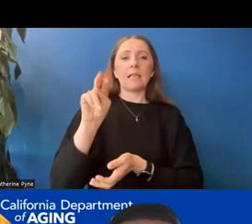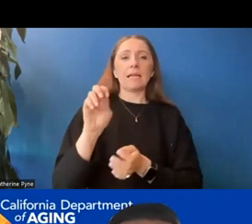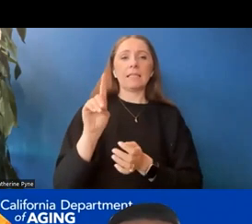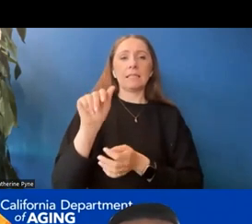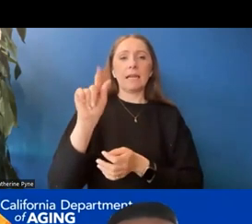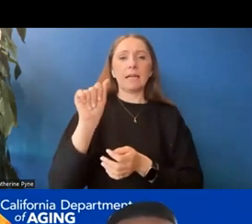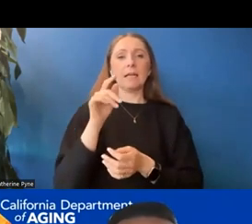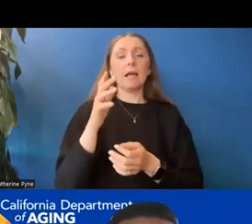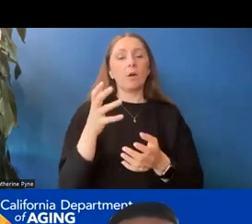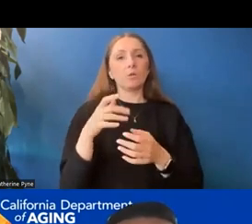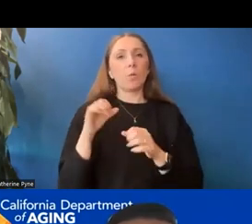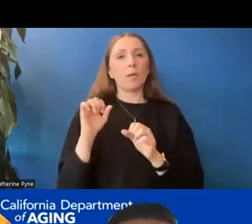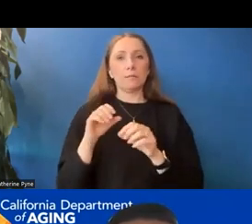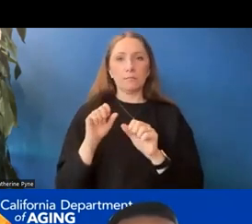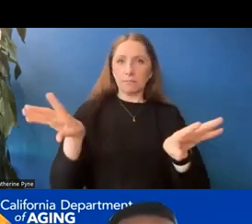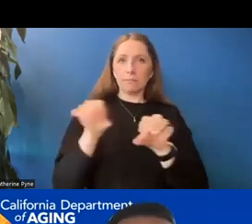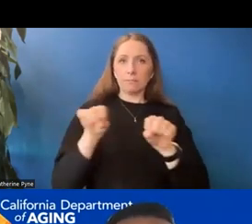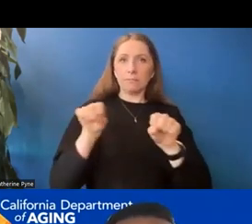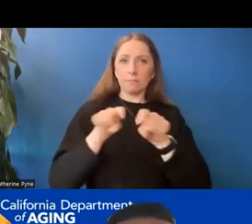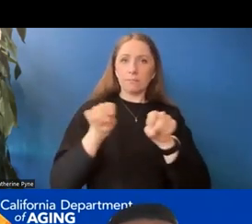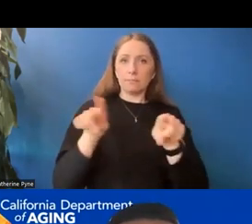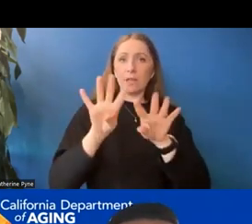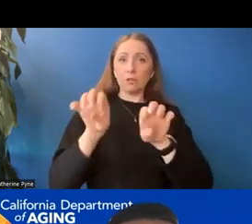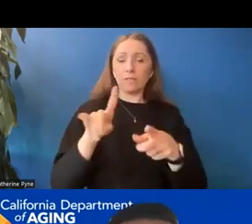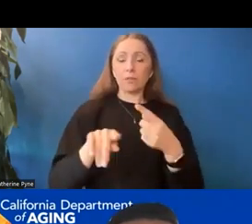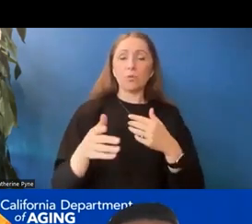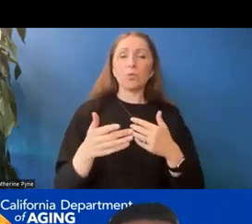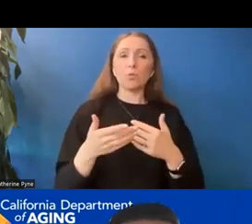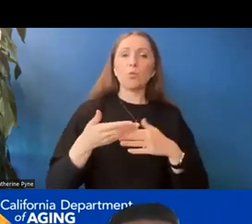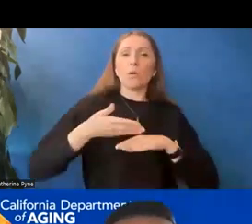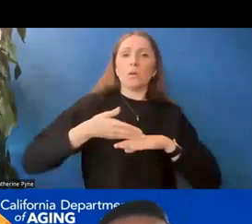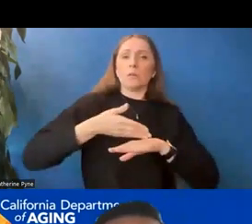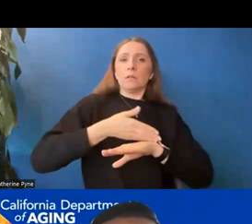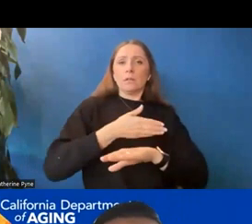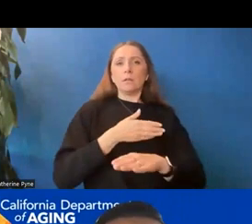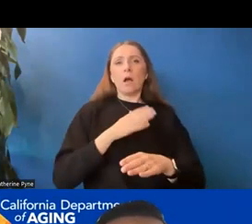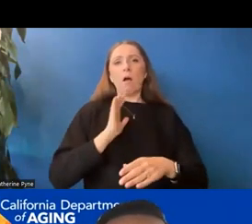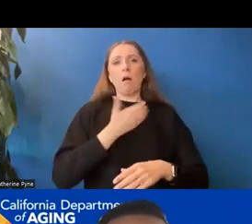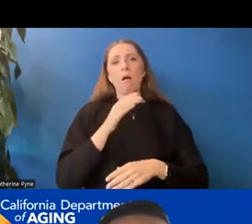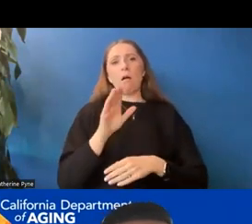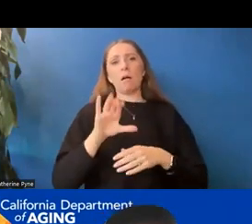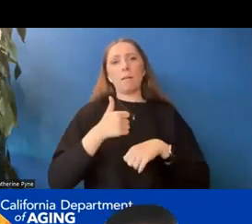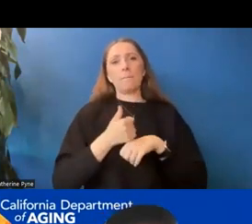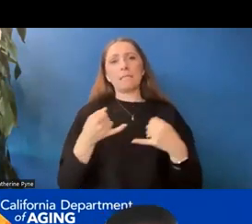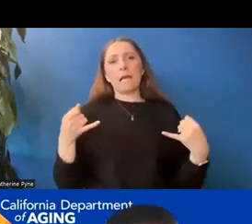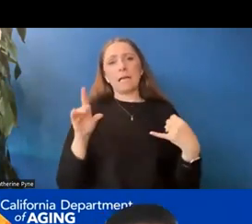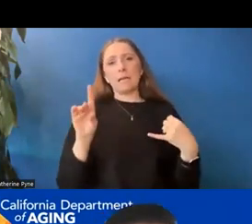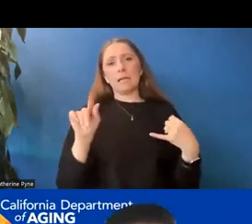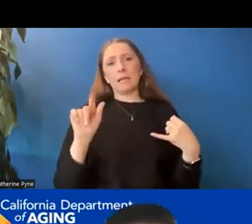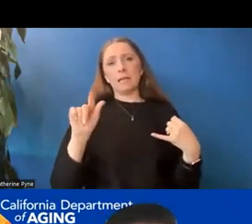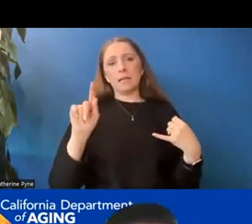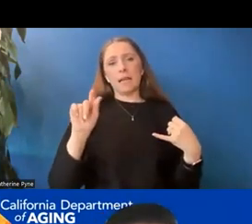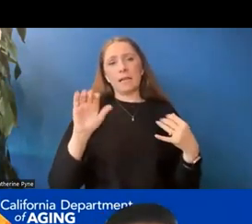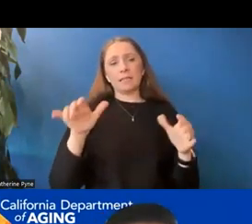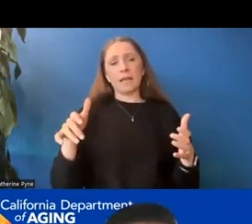administer the survey periodically going forward, so we can build upon this baseline data set and really understand how needs are shifting. And